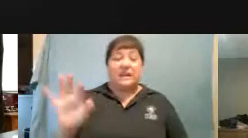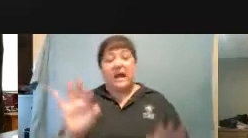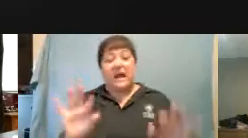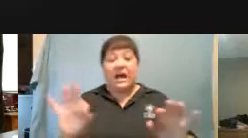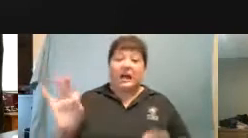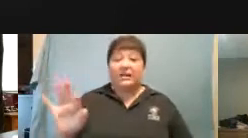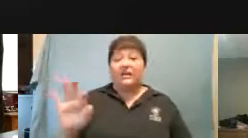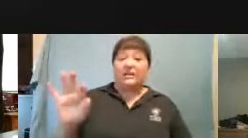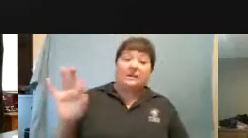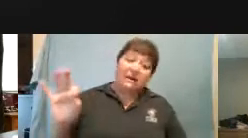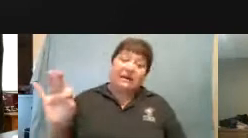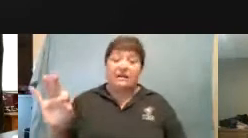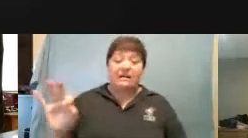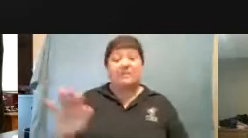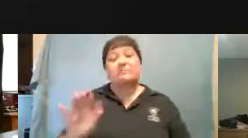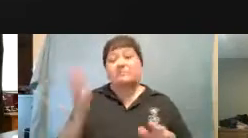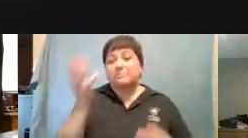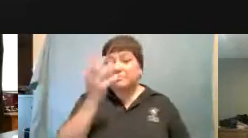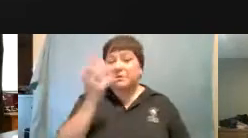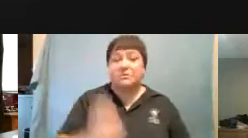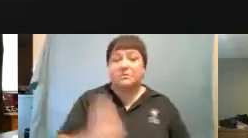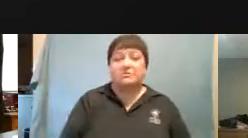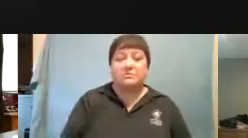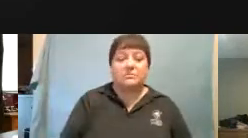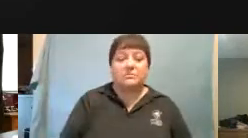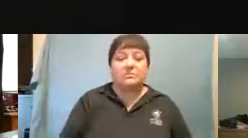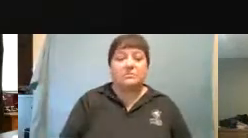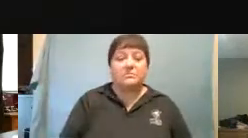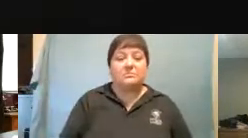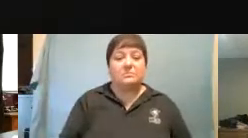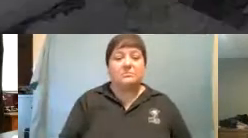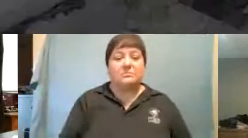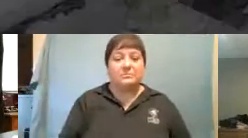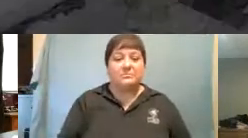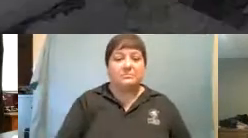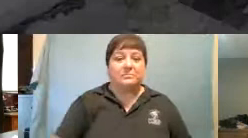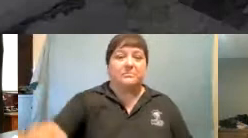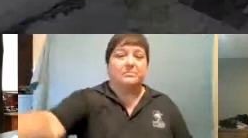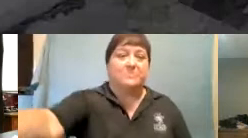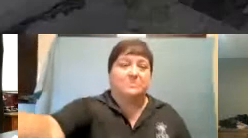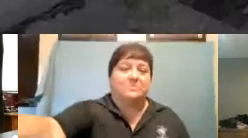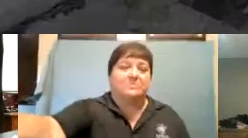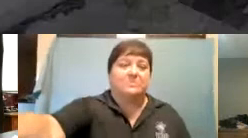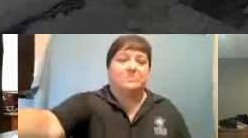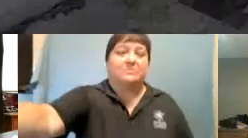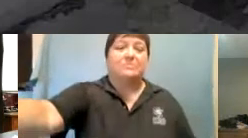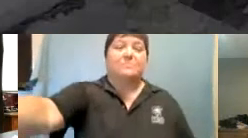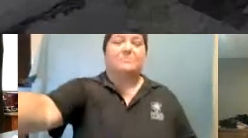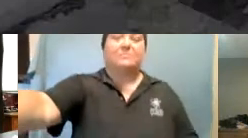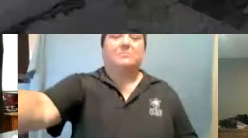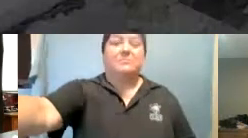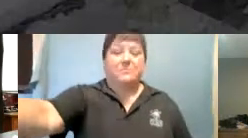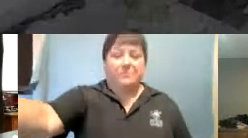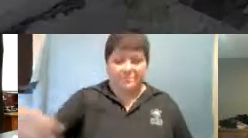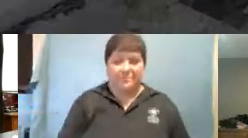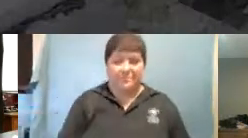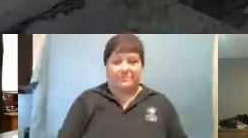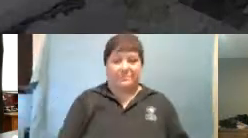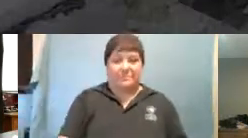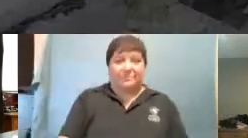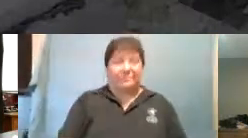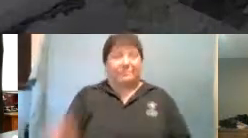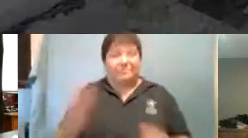a 99. Awesome. All right, great. Thank you. So I played soccer at